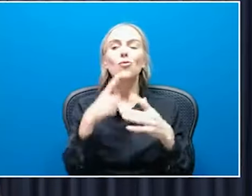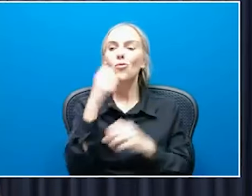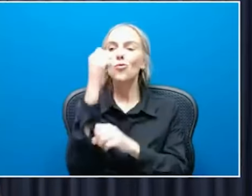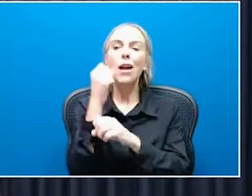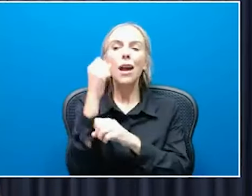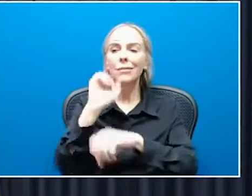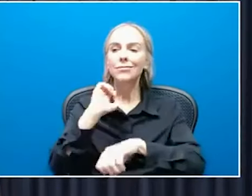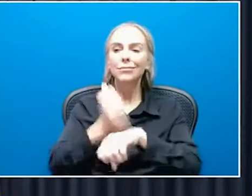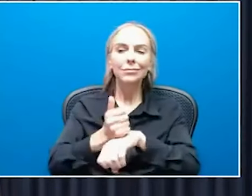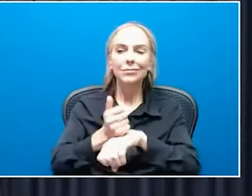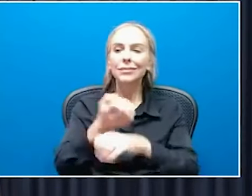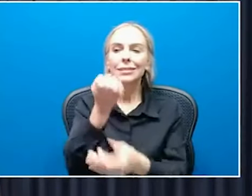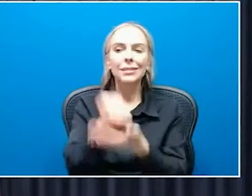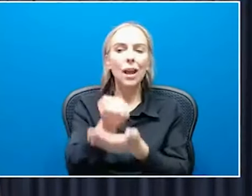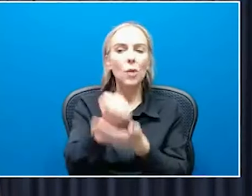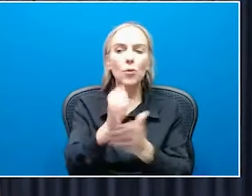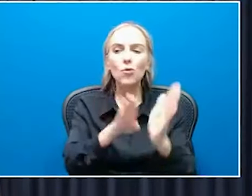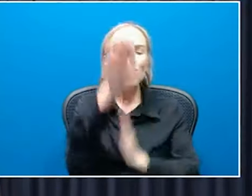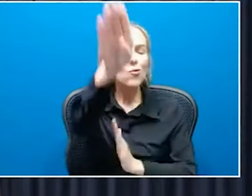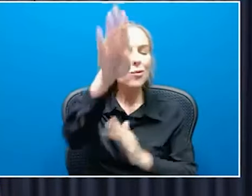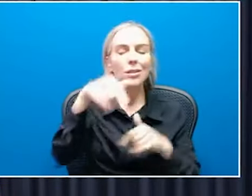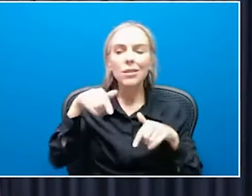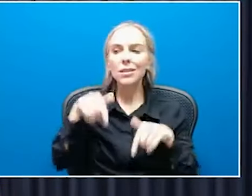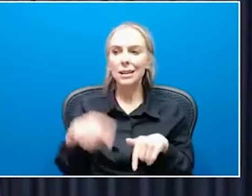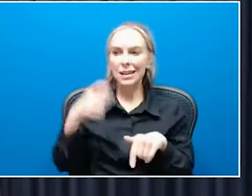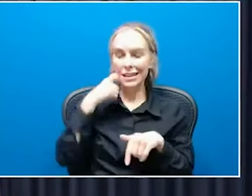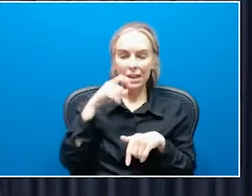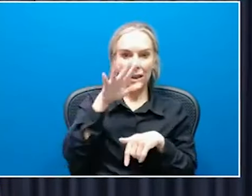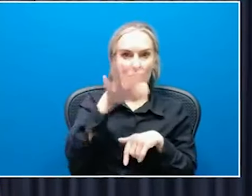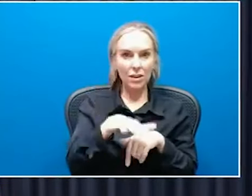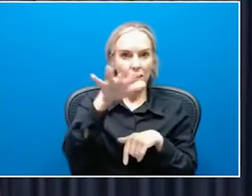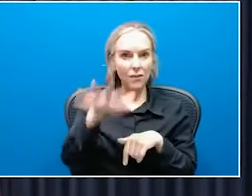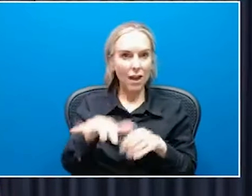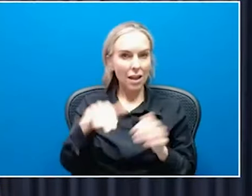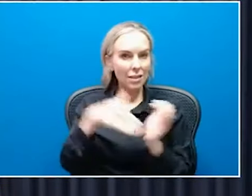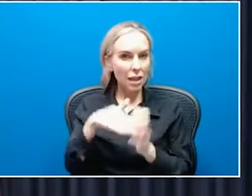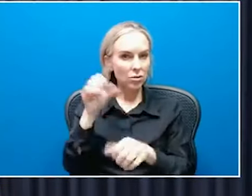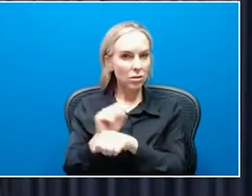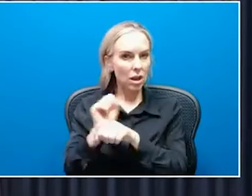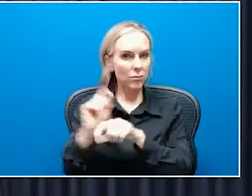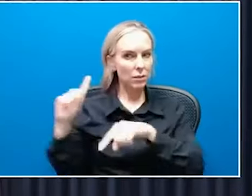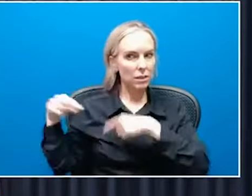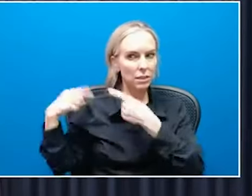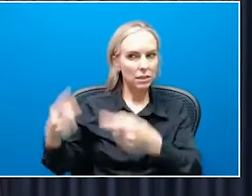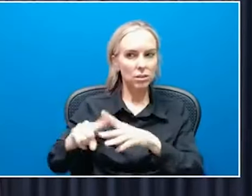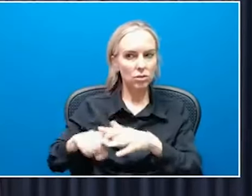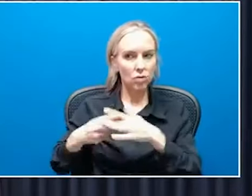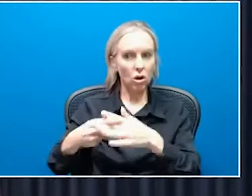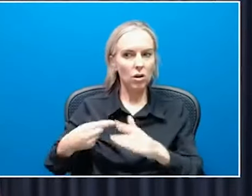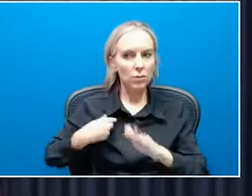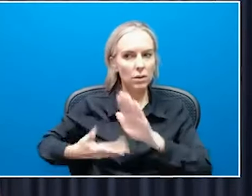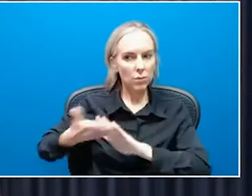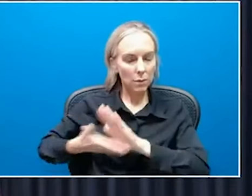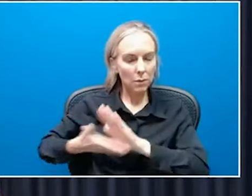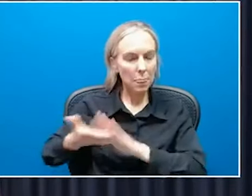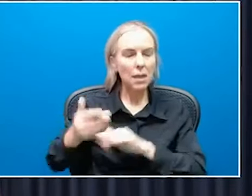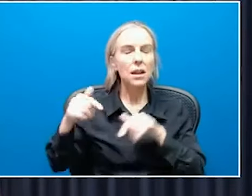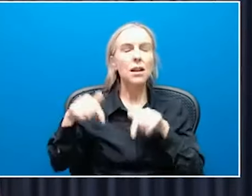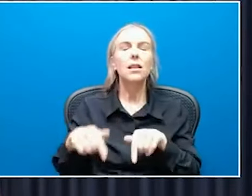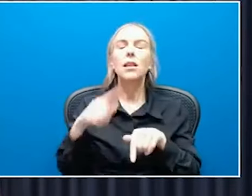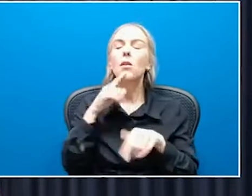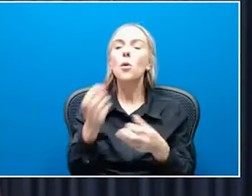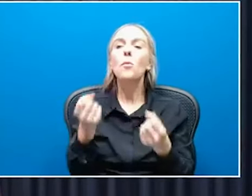economy. We have now announced nearly 55,000 jobs since the start of my administration, and many of those are